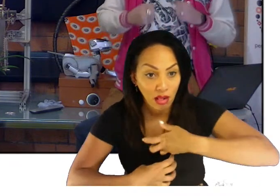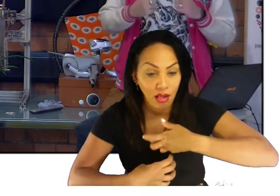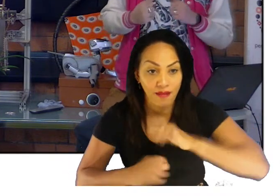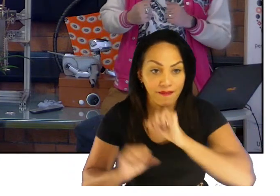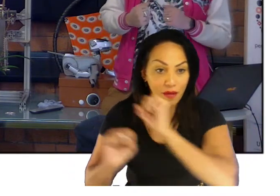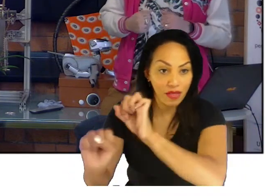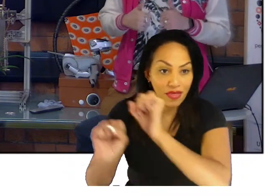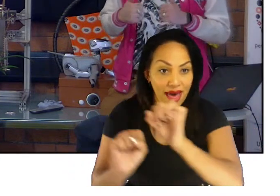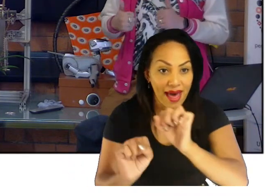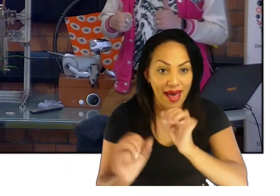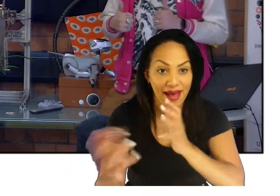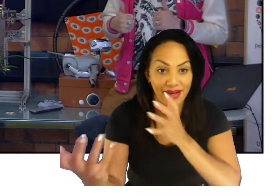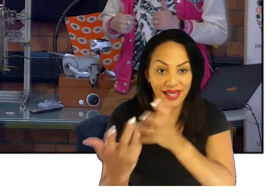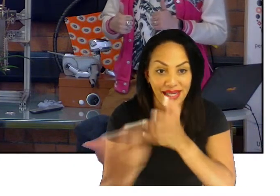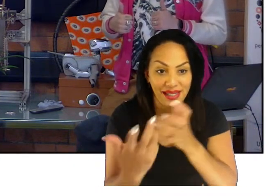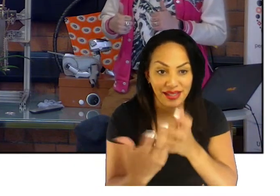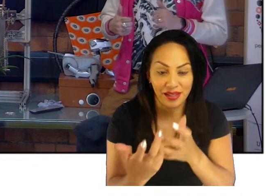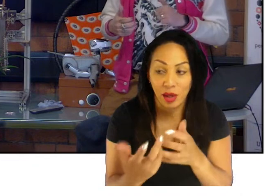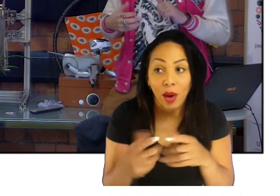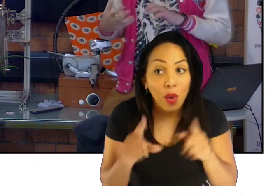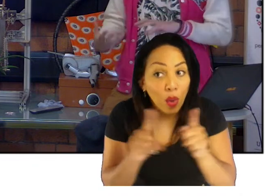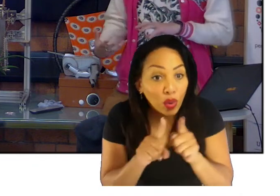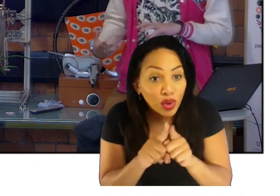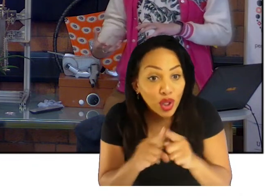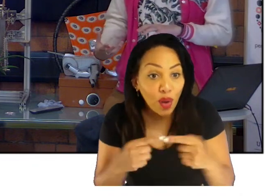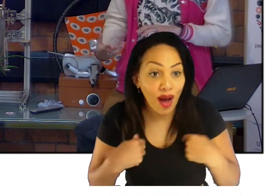website. Please look at it. Please work with me.